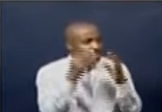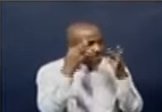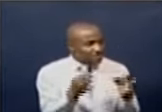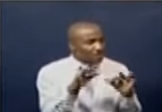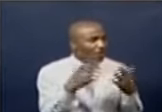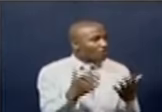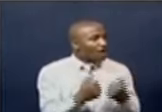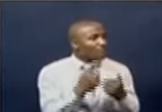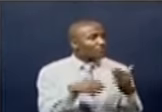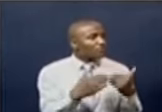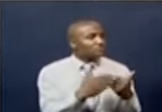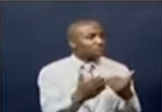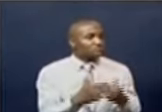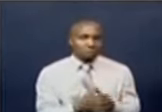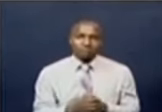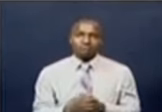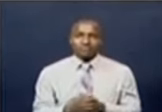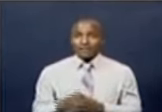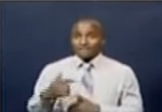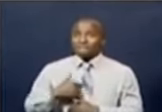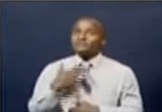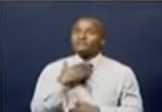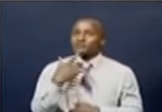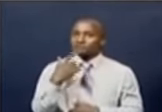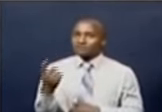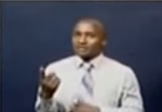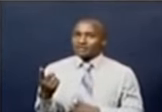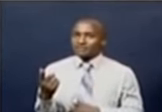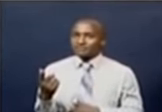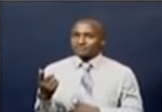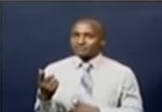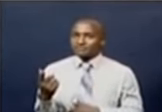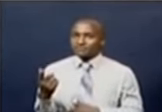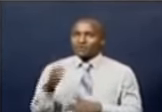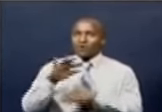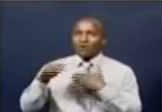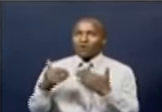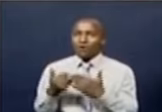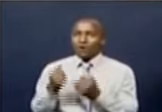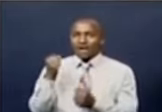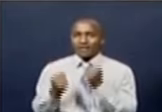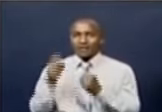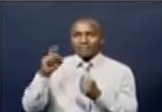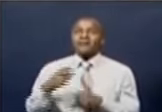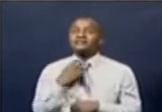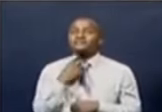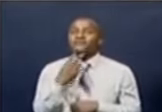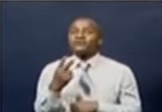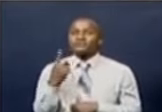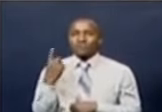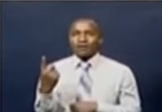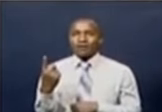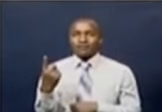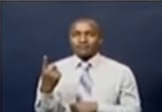something? What happens? What I want to say is I want all the athletes, we have one voice. Mm-hmm. So that